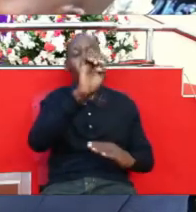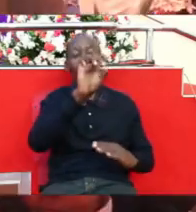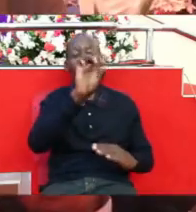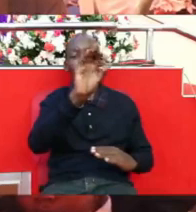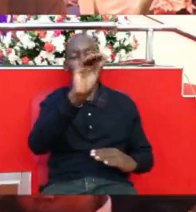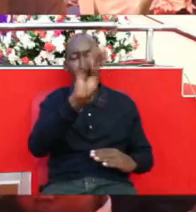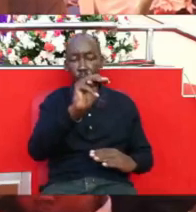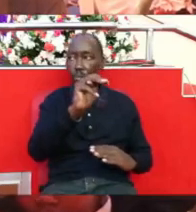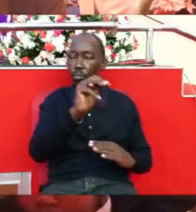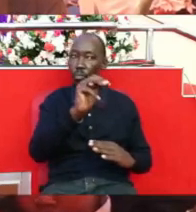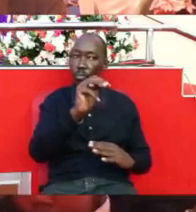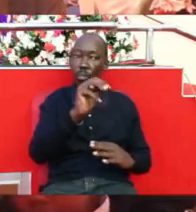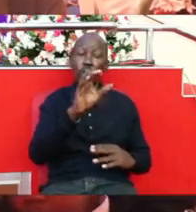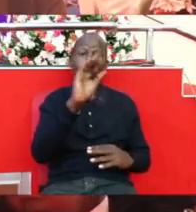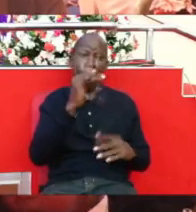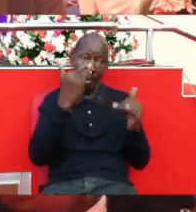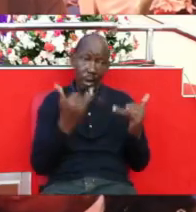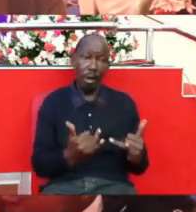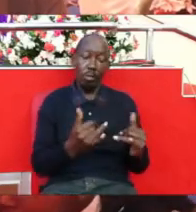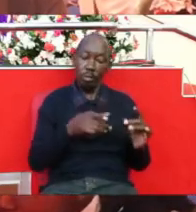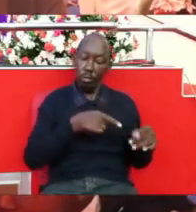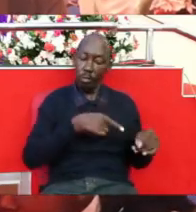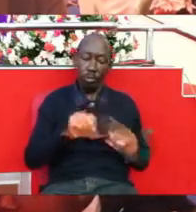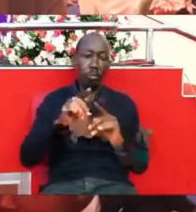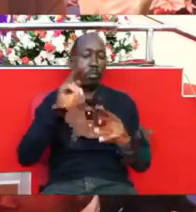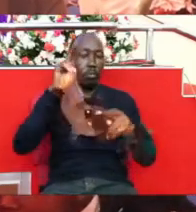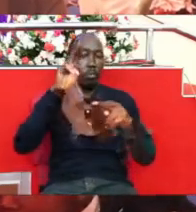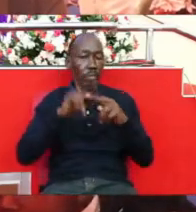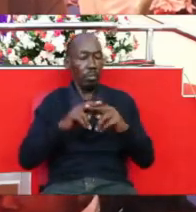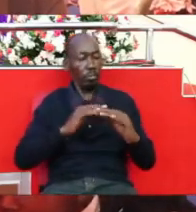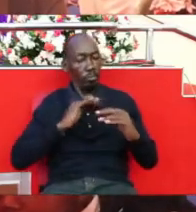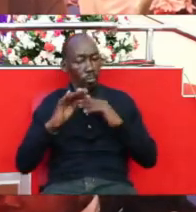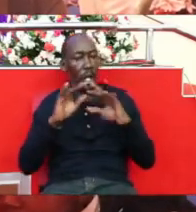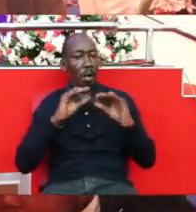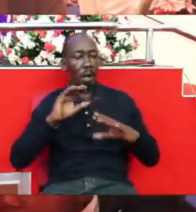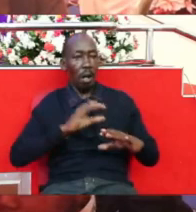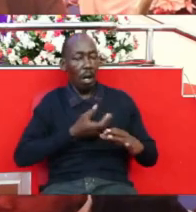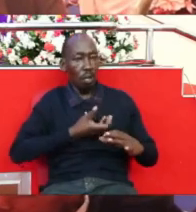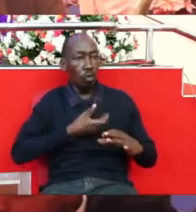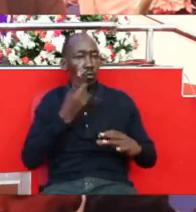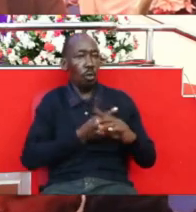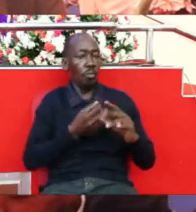pale Edom. And so now they also sought counsel